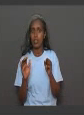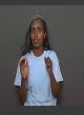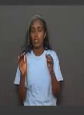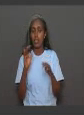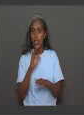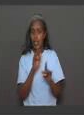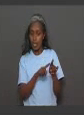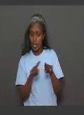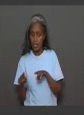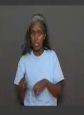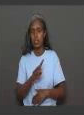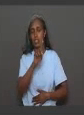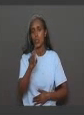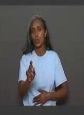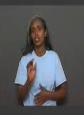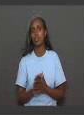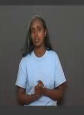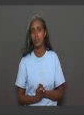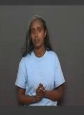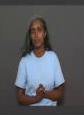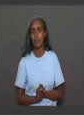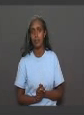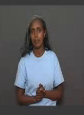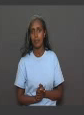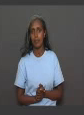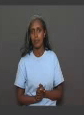S100 as an equation.